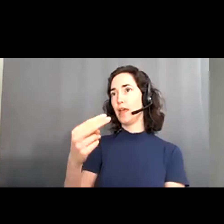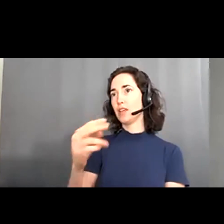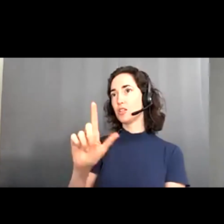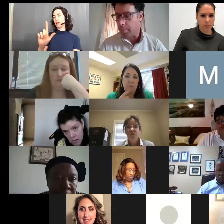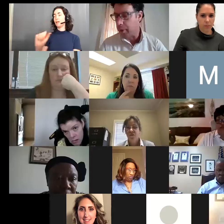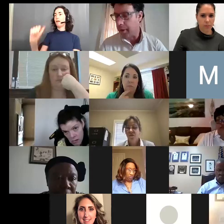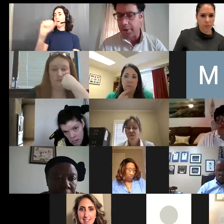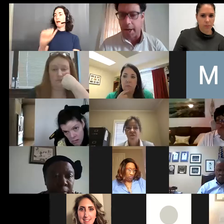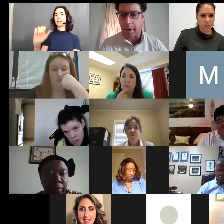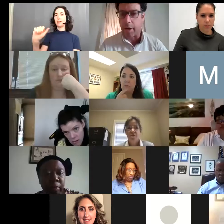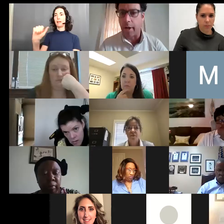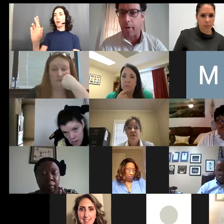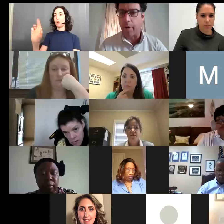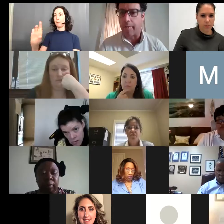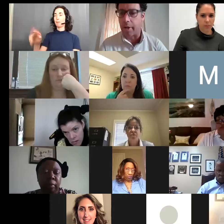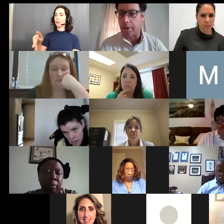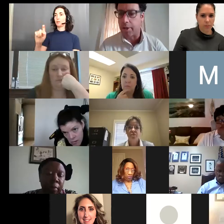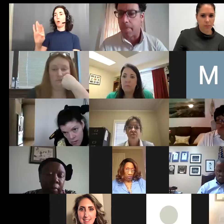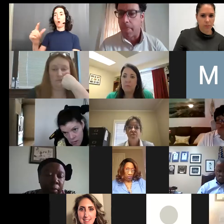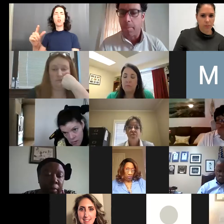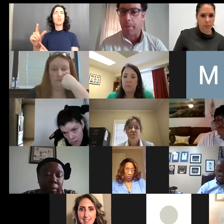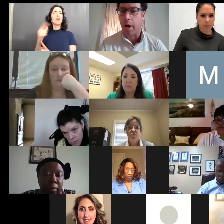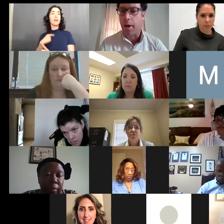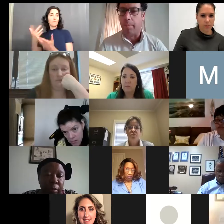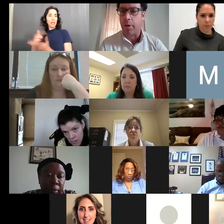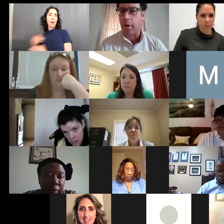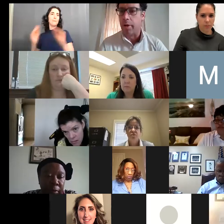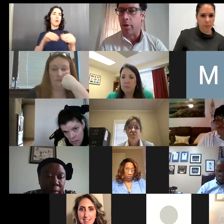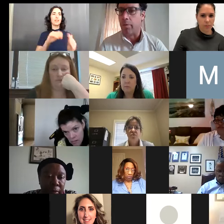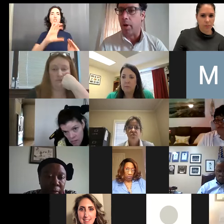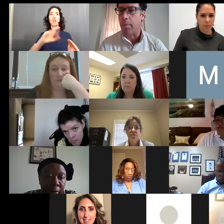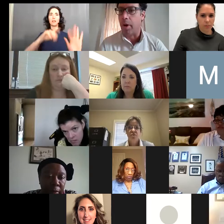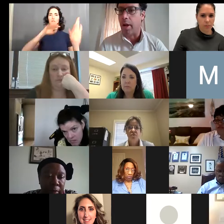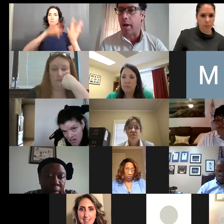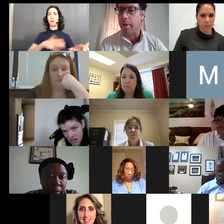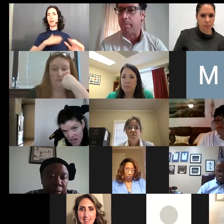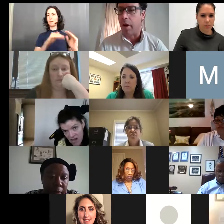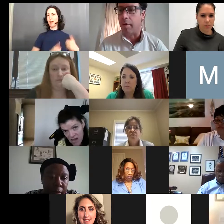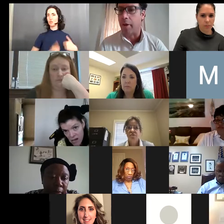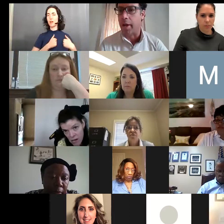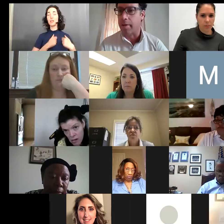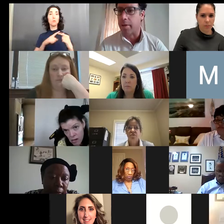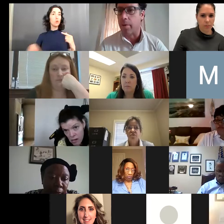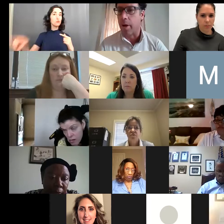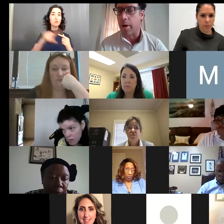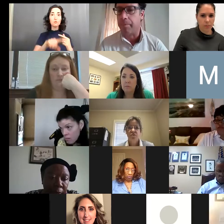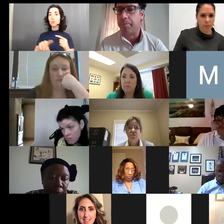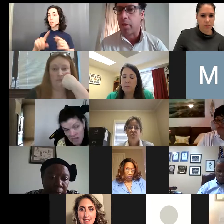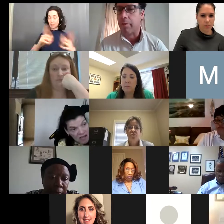amuhl@aarp.org, and I'll put it in the chat when I finish. But you can holler at me offline